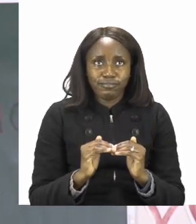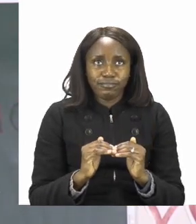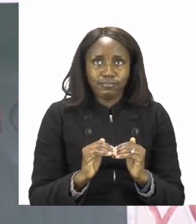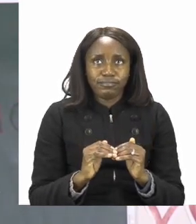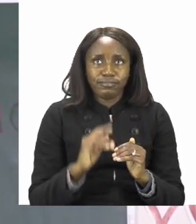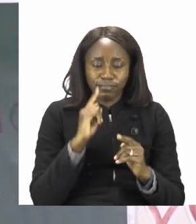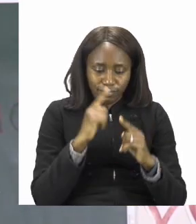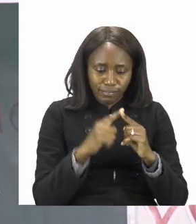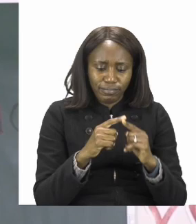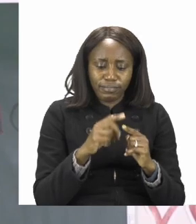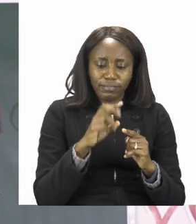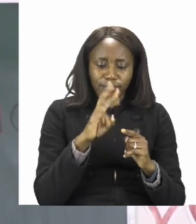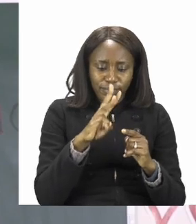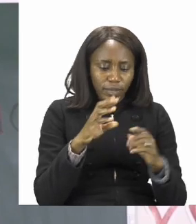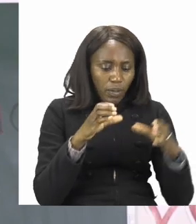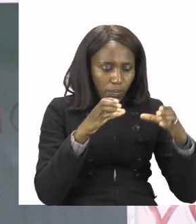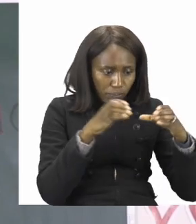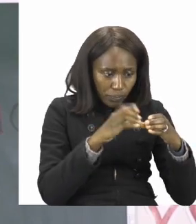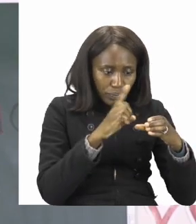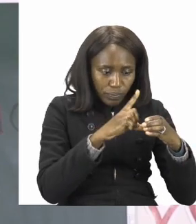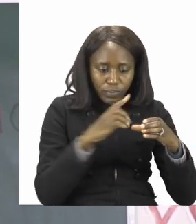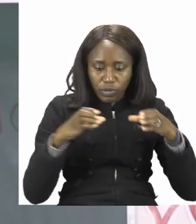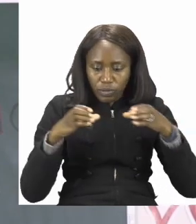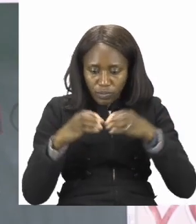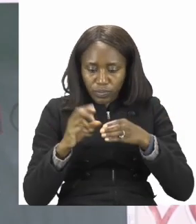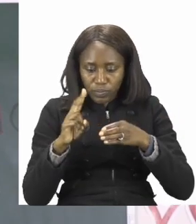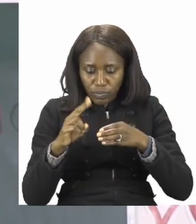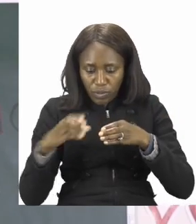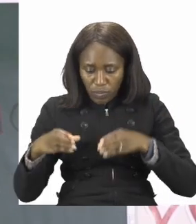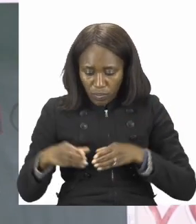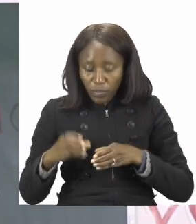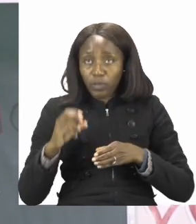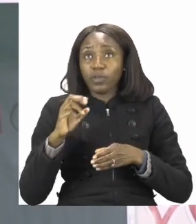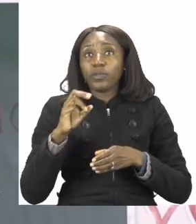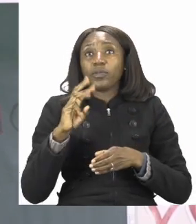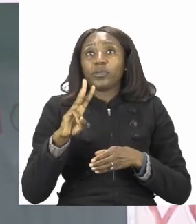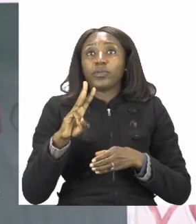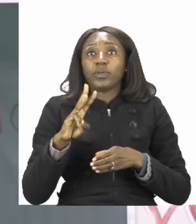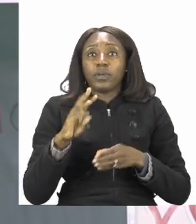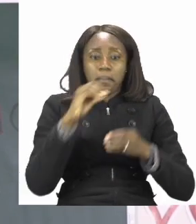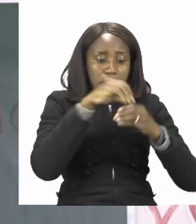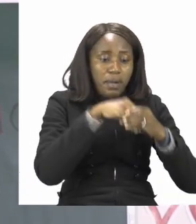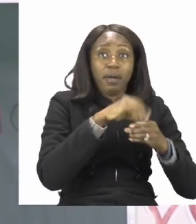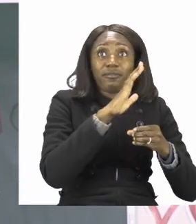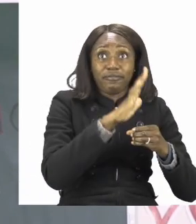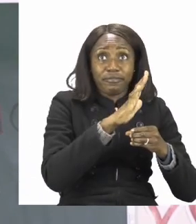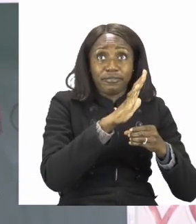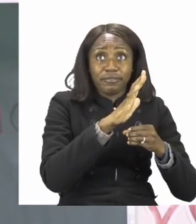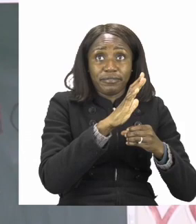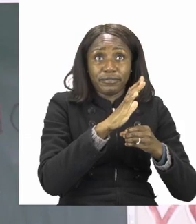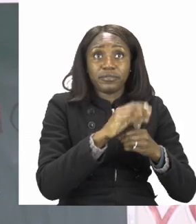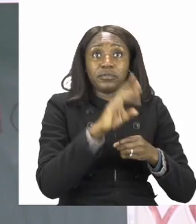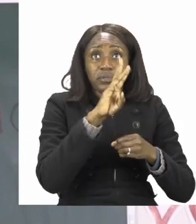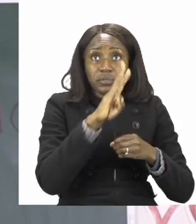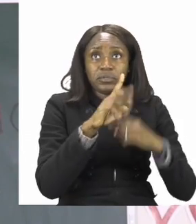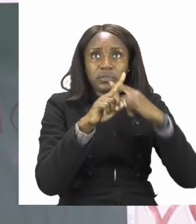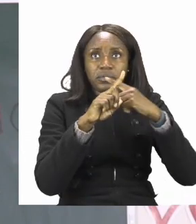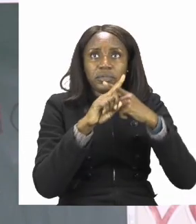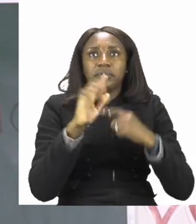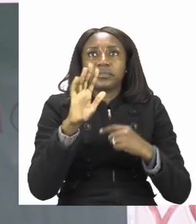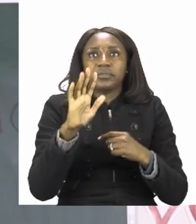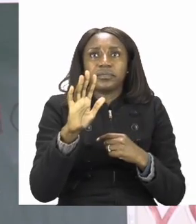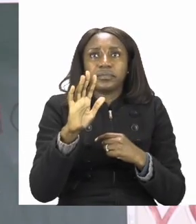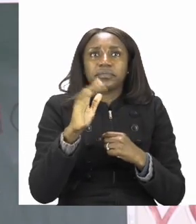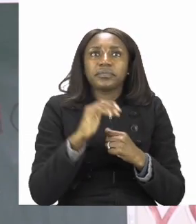says 3 sets of 5, which is the same as saying 3 times 5. Now we